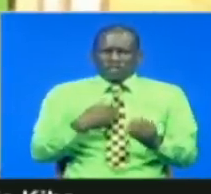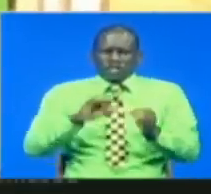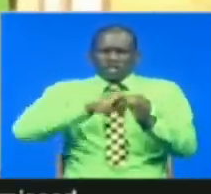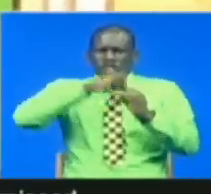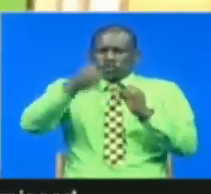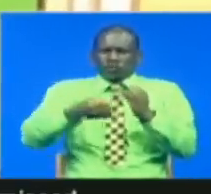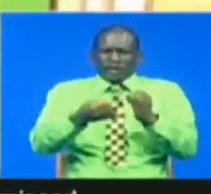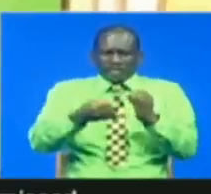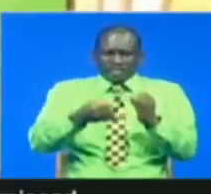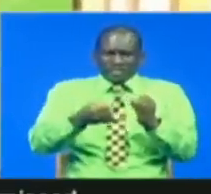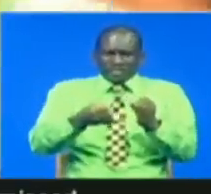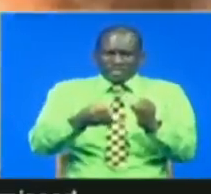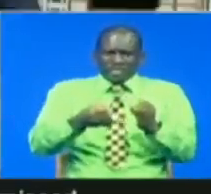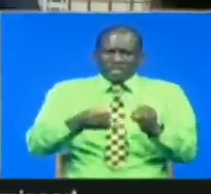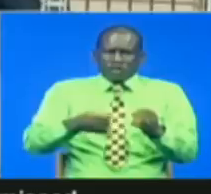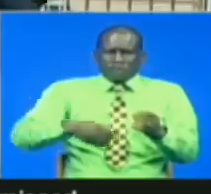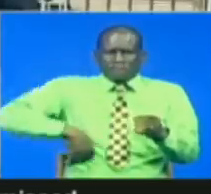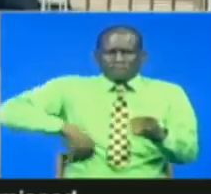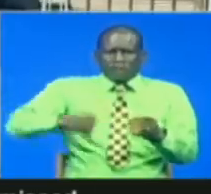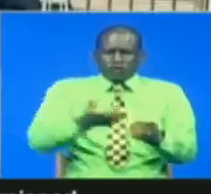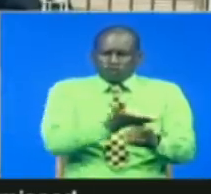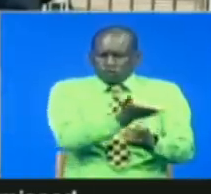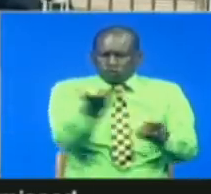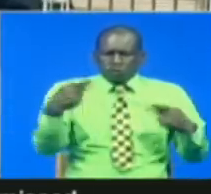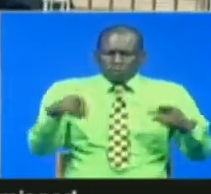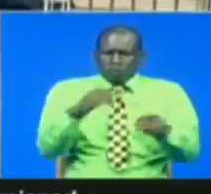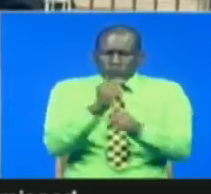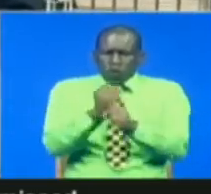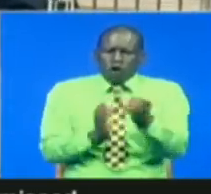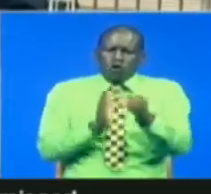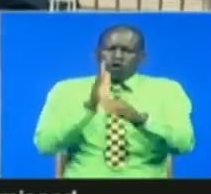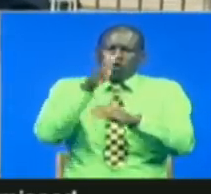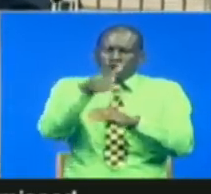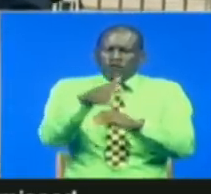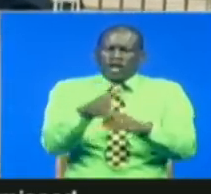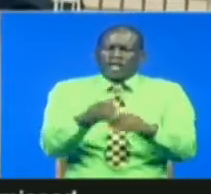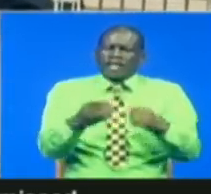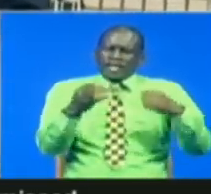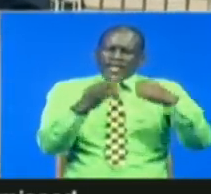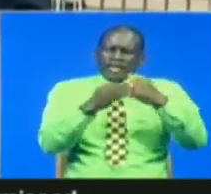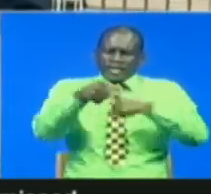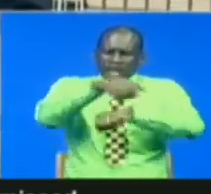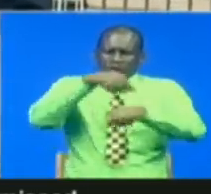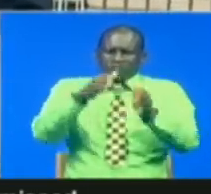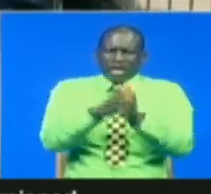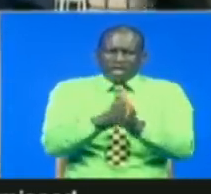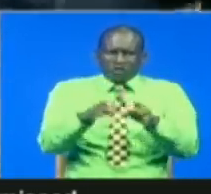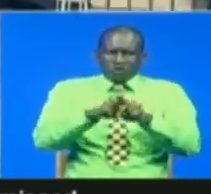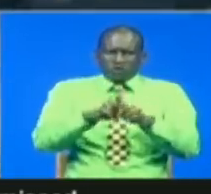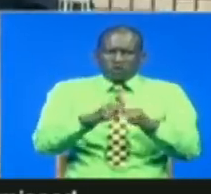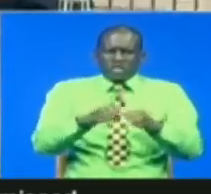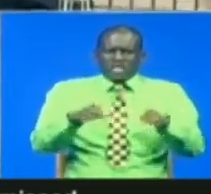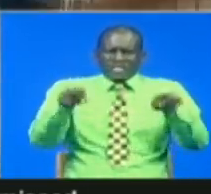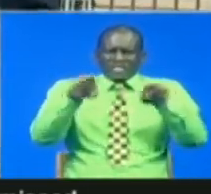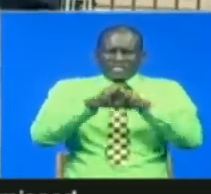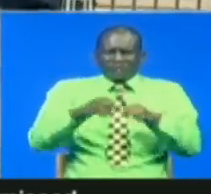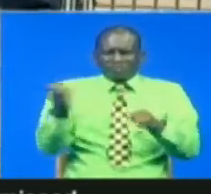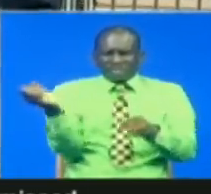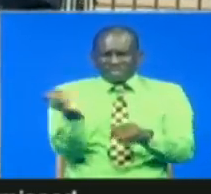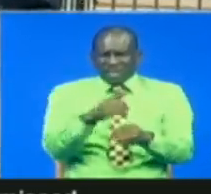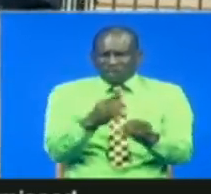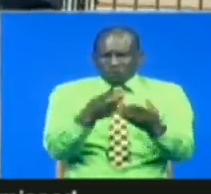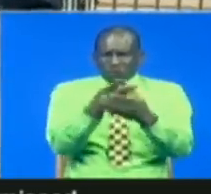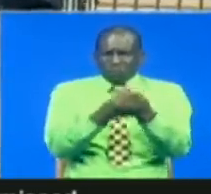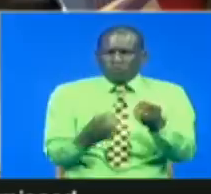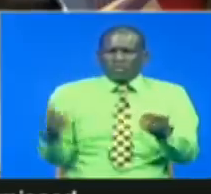cover, overtime paid to those who will work for more than 8 hours, and a uniform salary structure for both day and